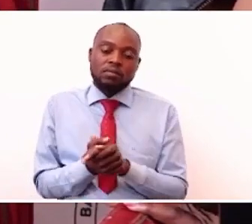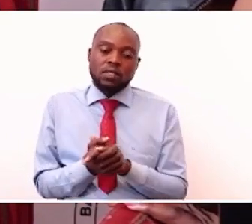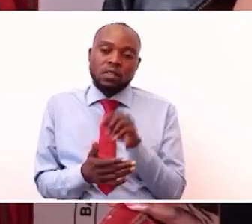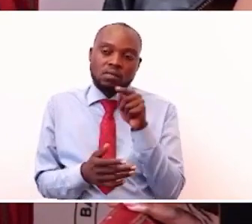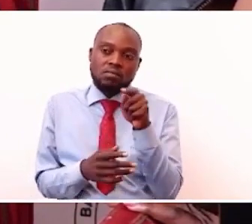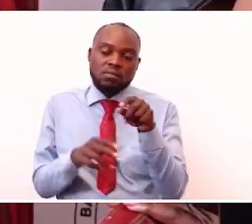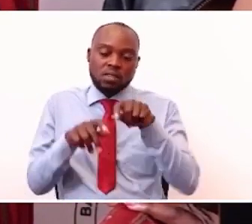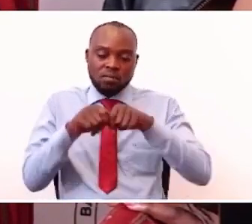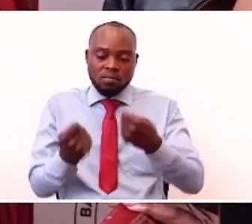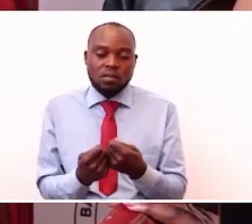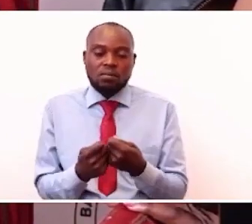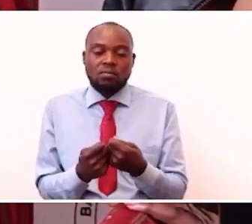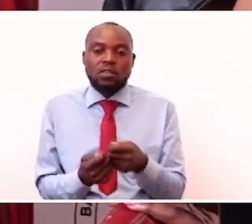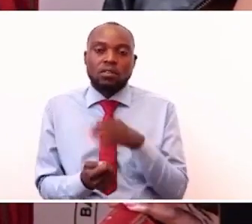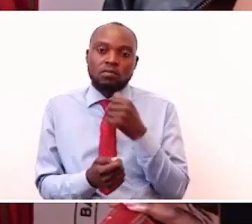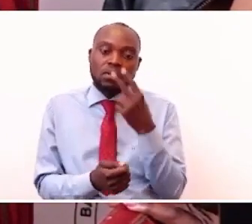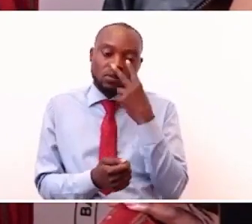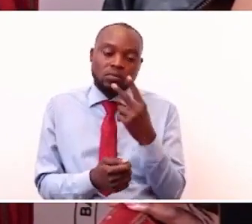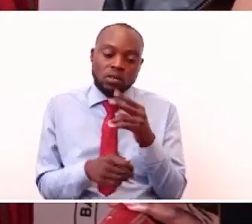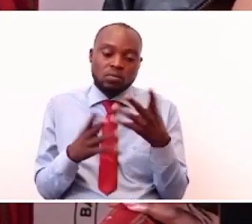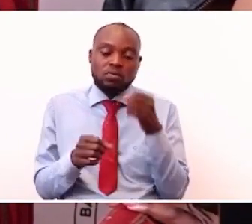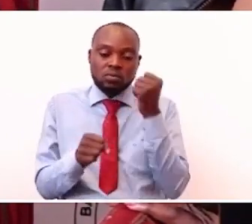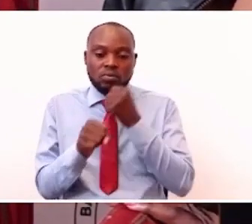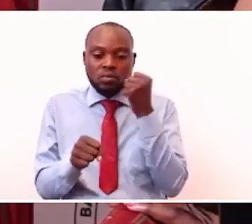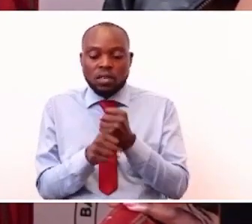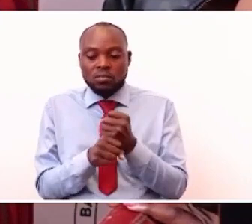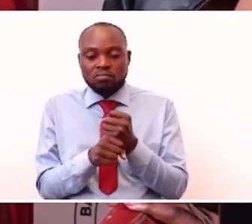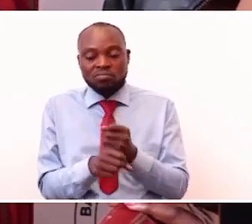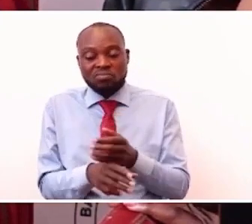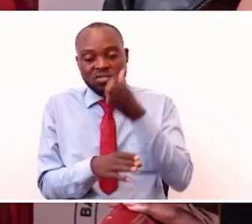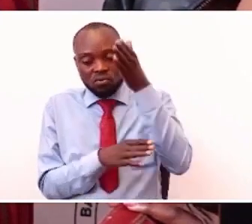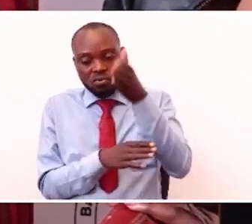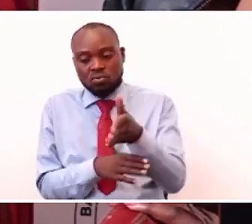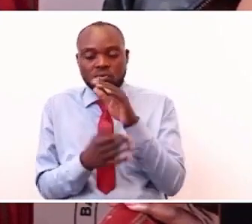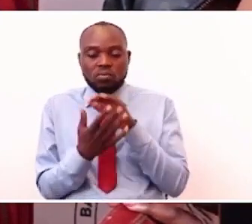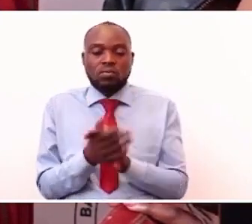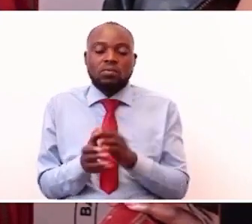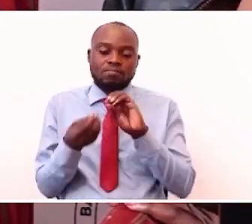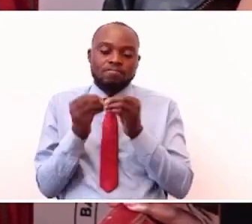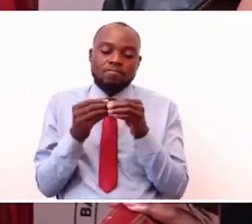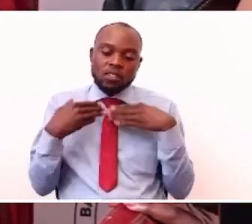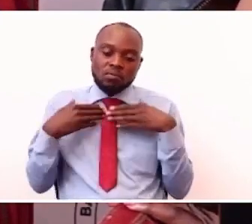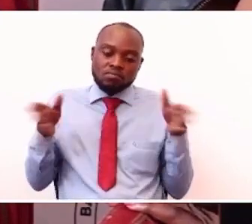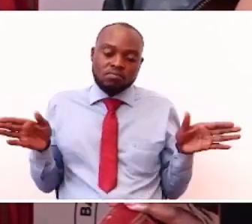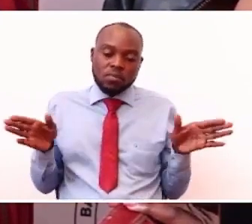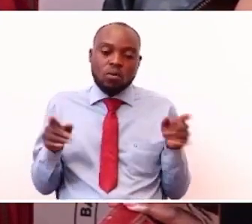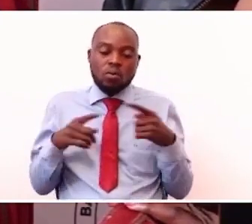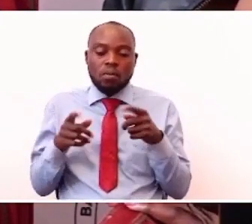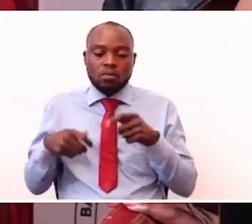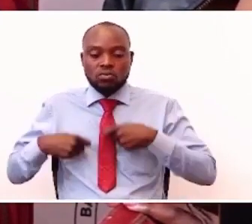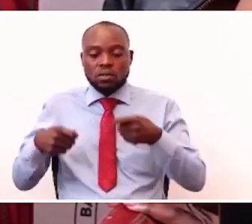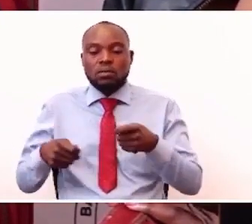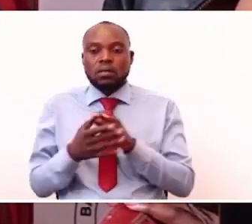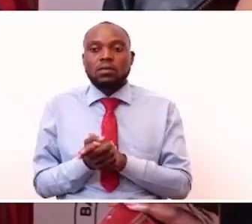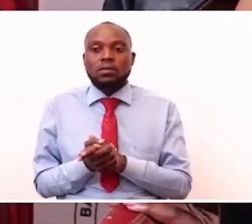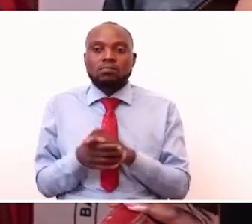broken. We need to ensure that we are working towards creating transparent, accountable,